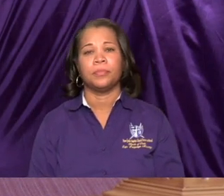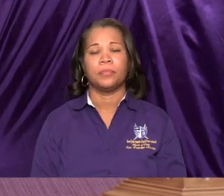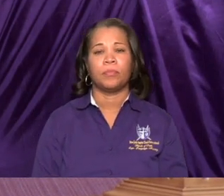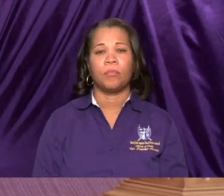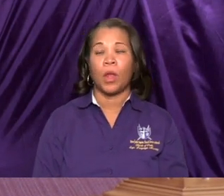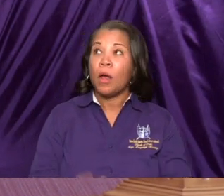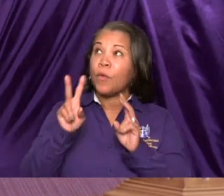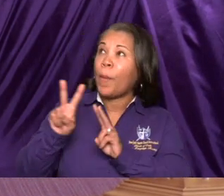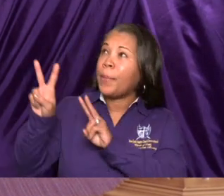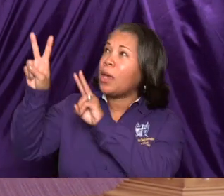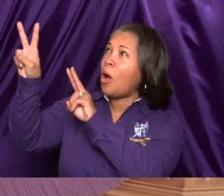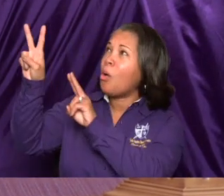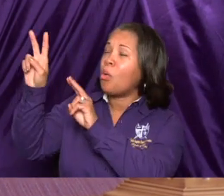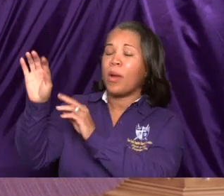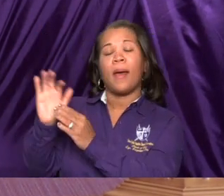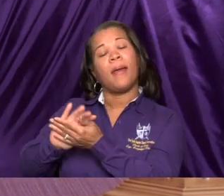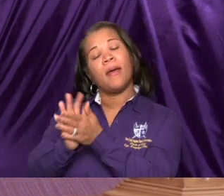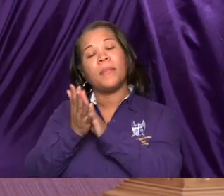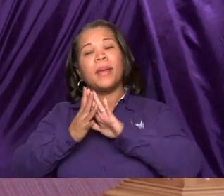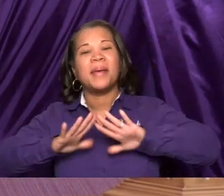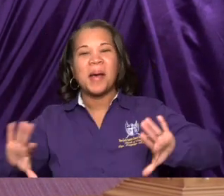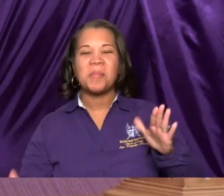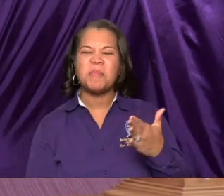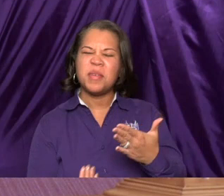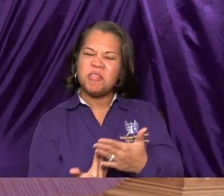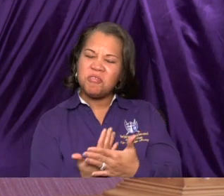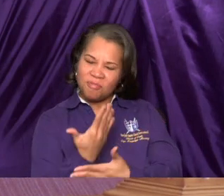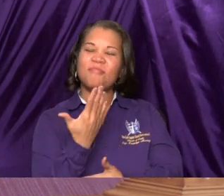For behold, I have become new.